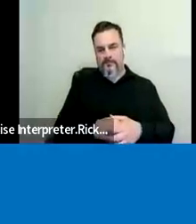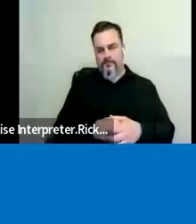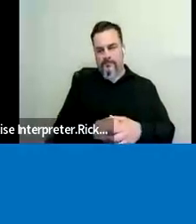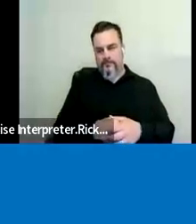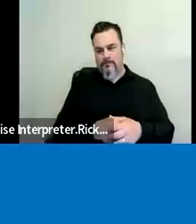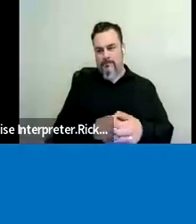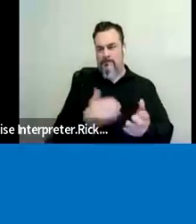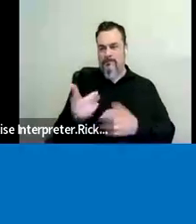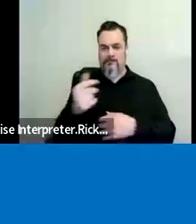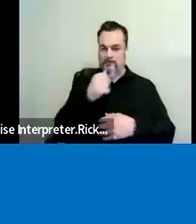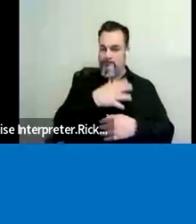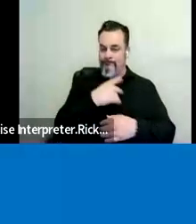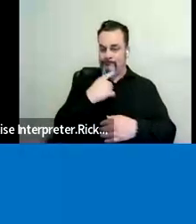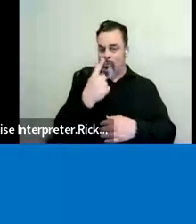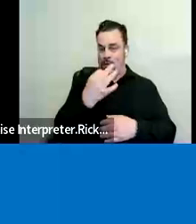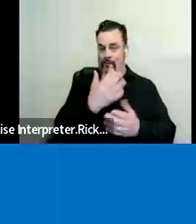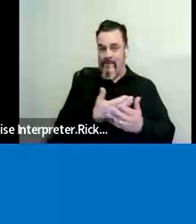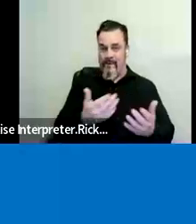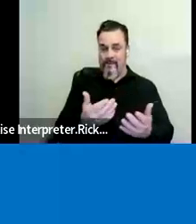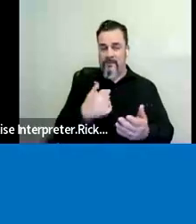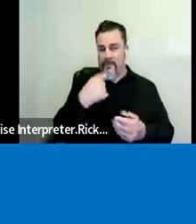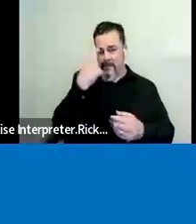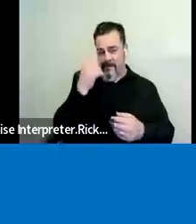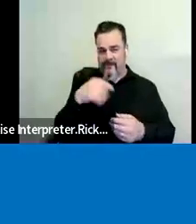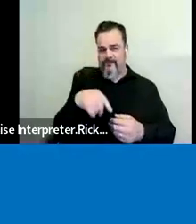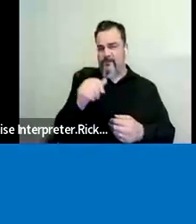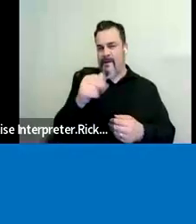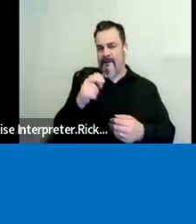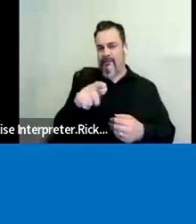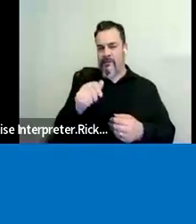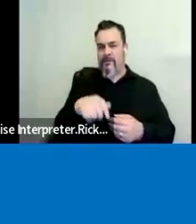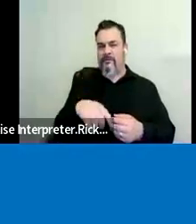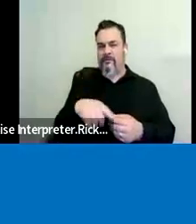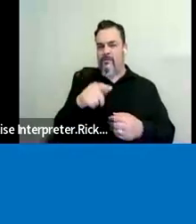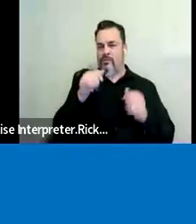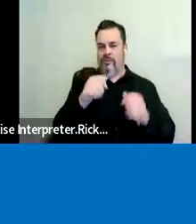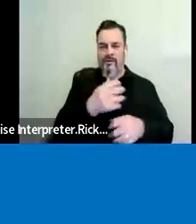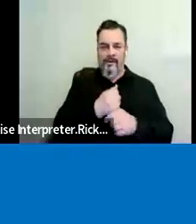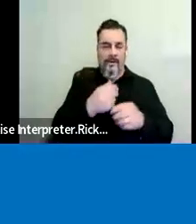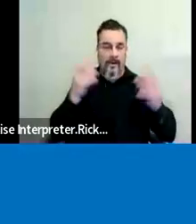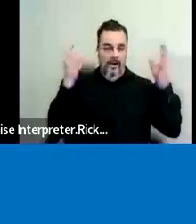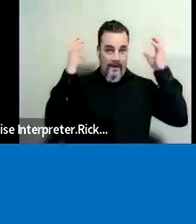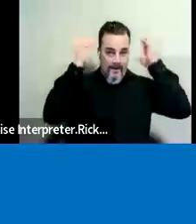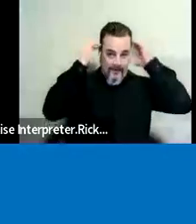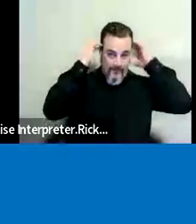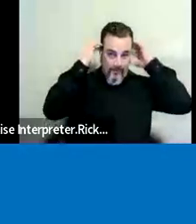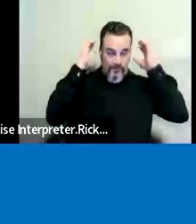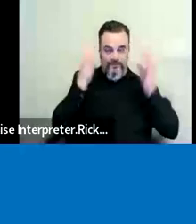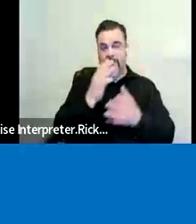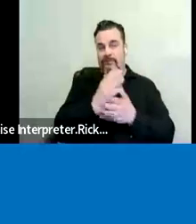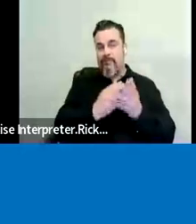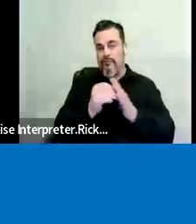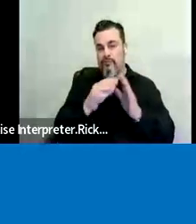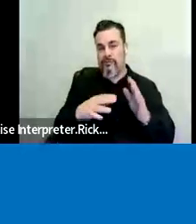Well, one of the things I think of is, this is Angela, you could get headphones that some students